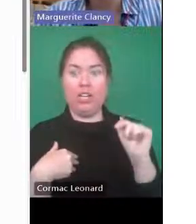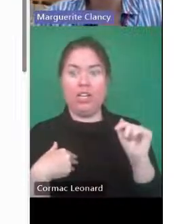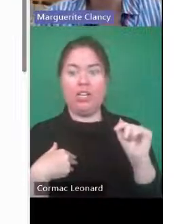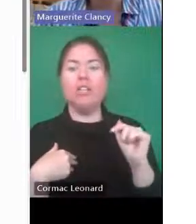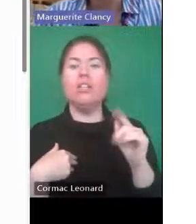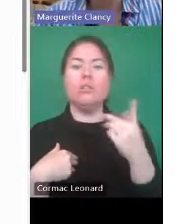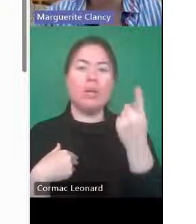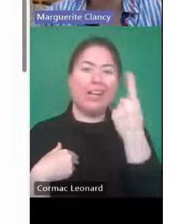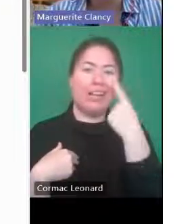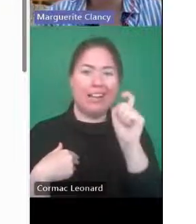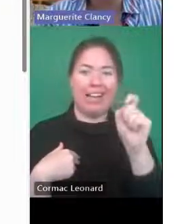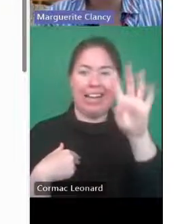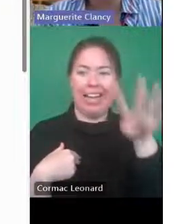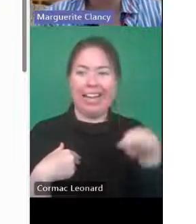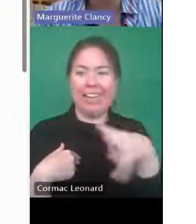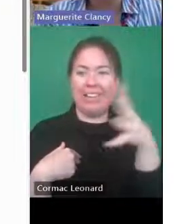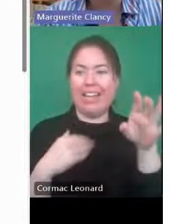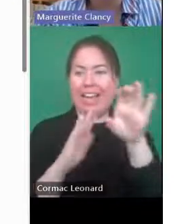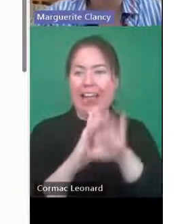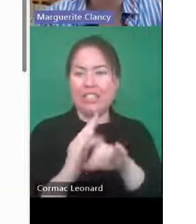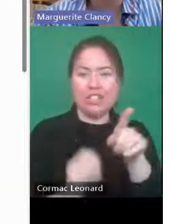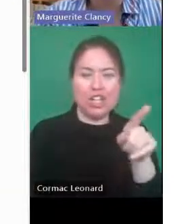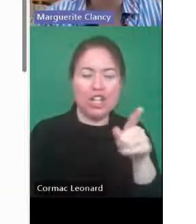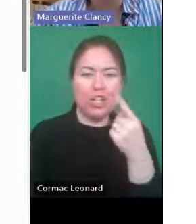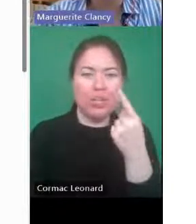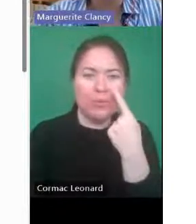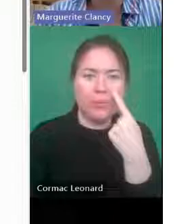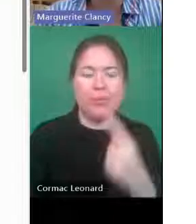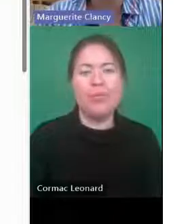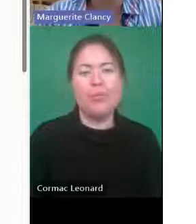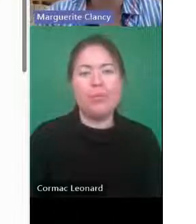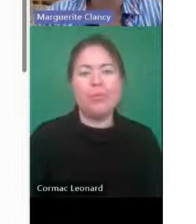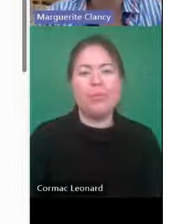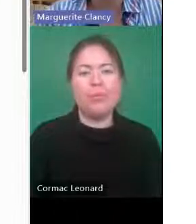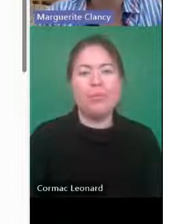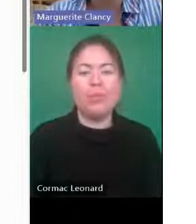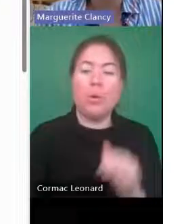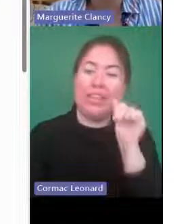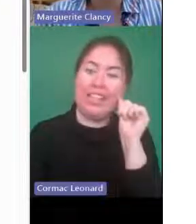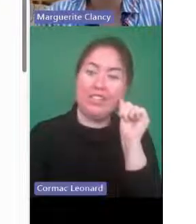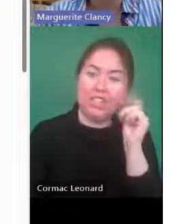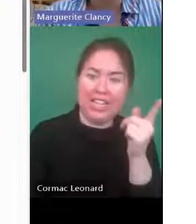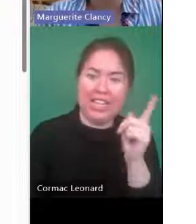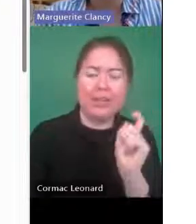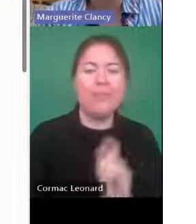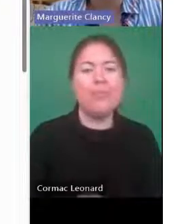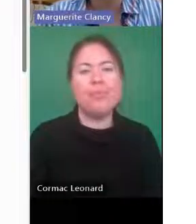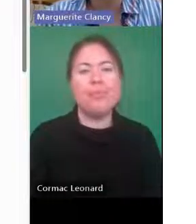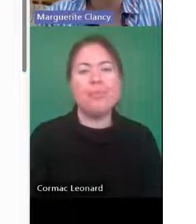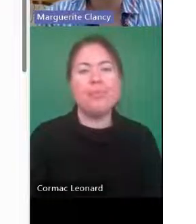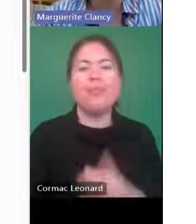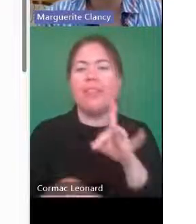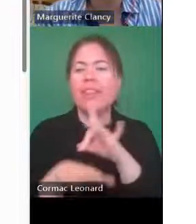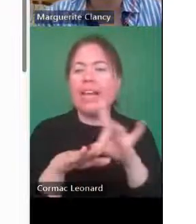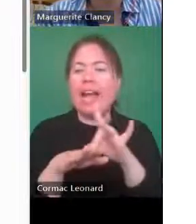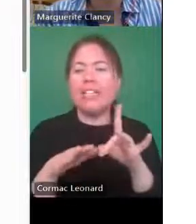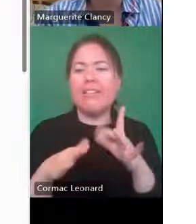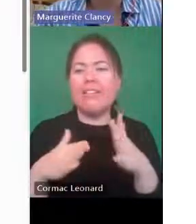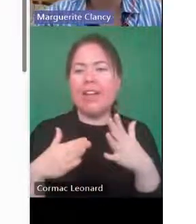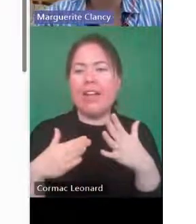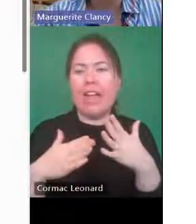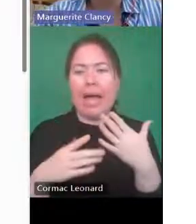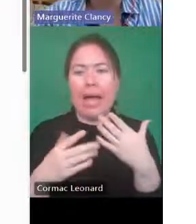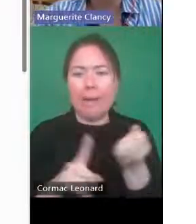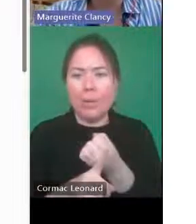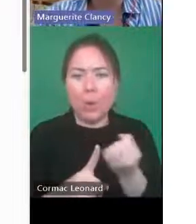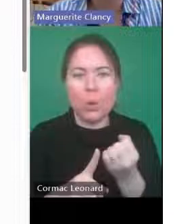your calendar, and you can select that this arose yesterday. You indicate the type of abuse. You